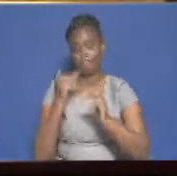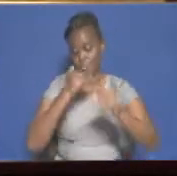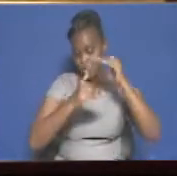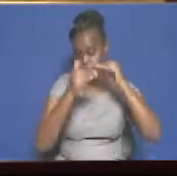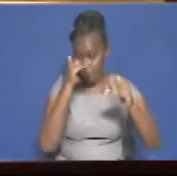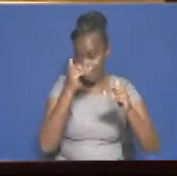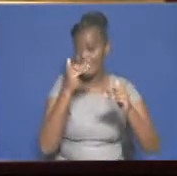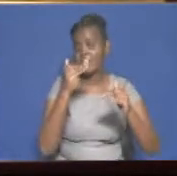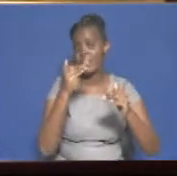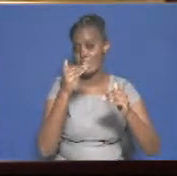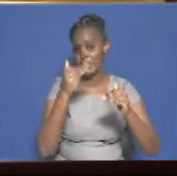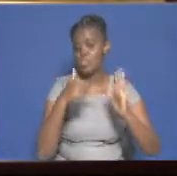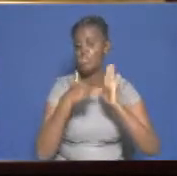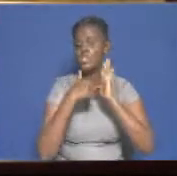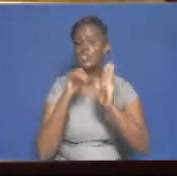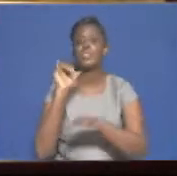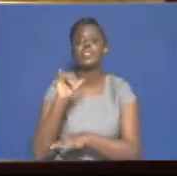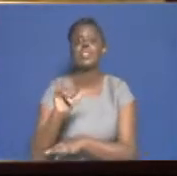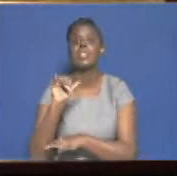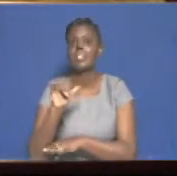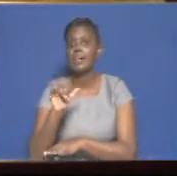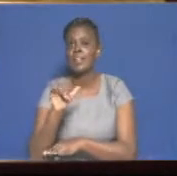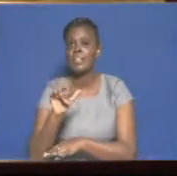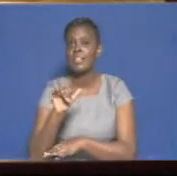qualifications, states that